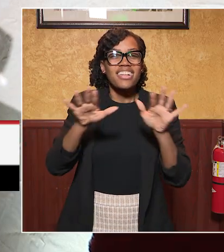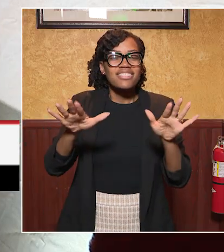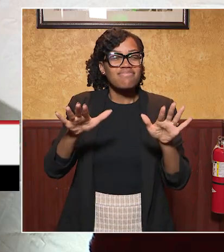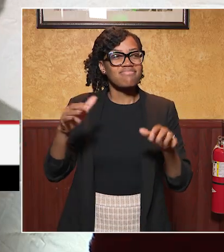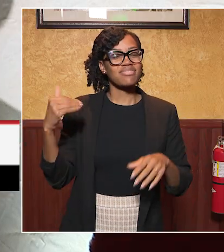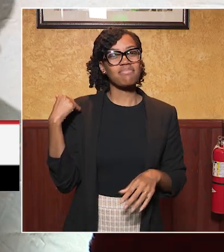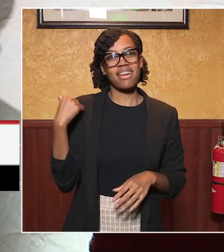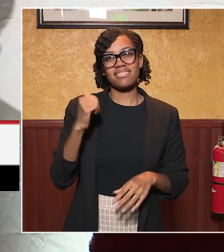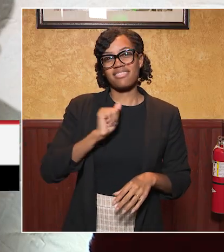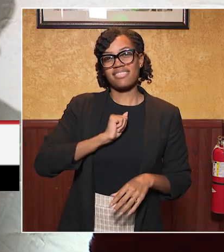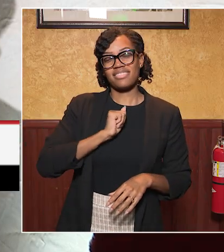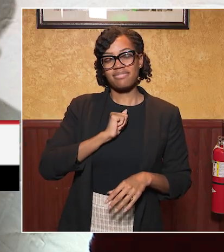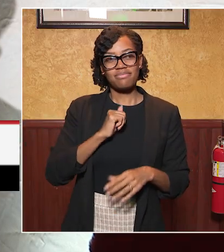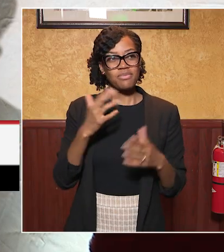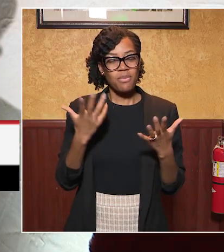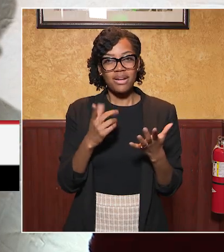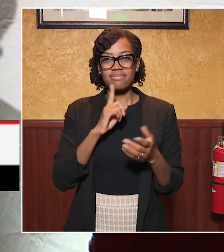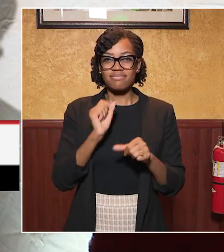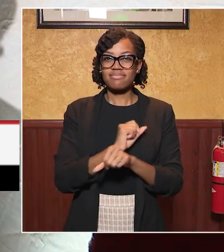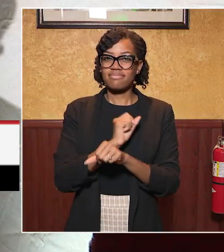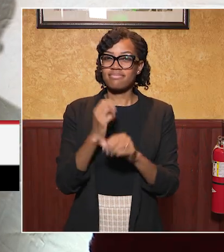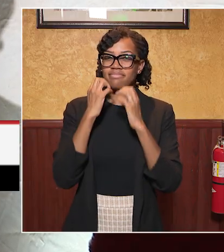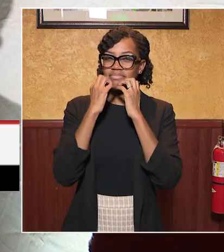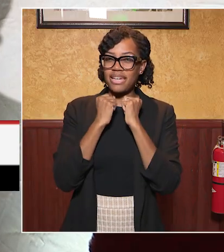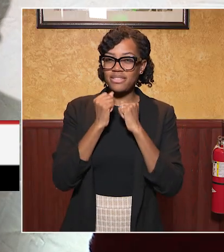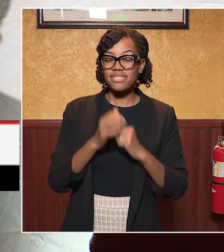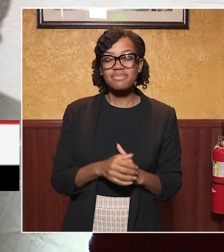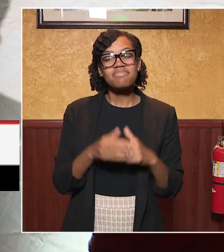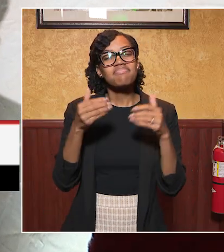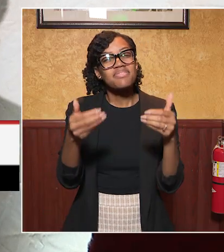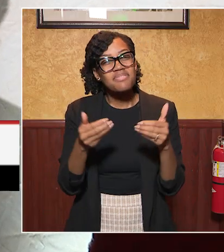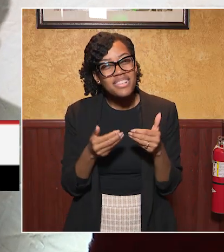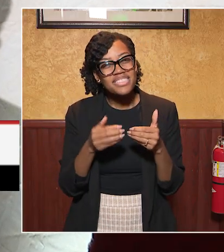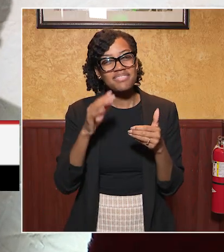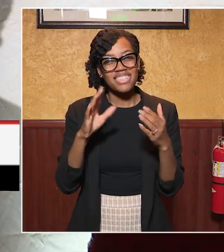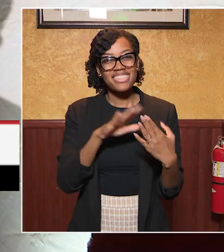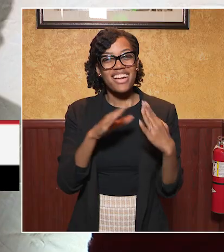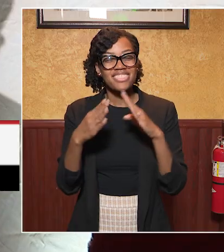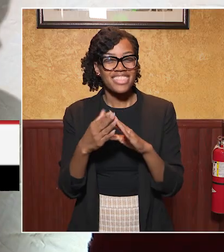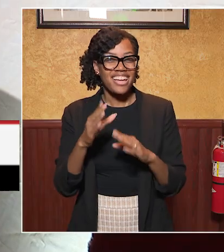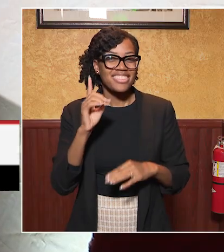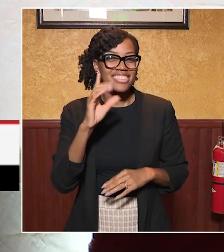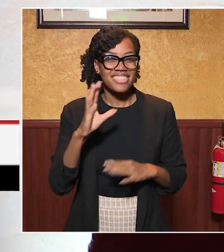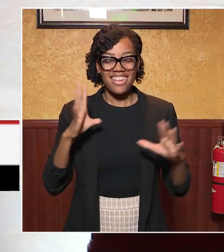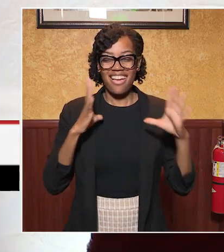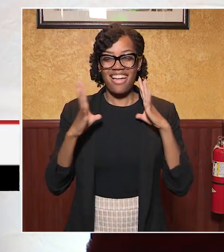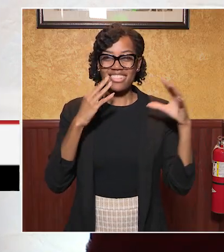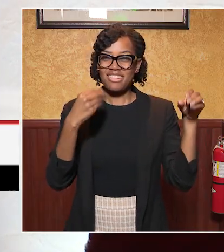matters. So, welcome to the Downtown DC Holiday Market Press Preview.